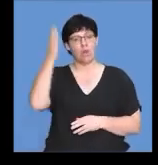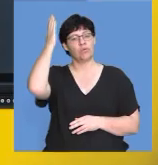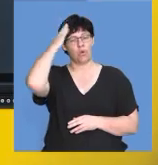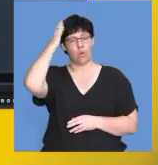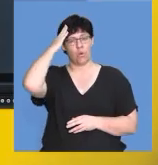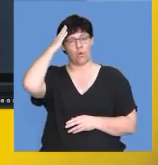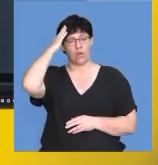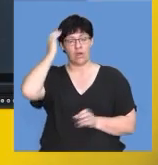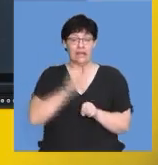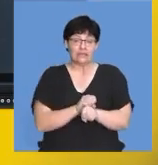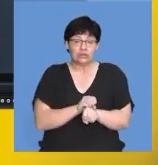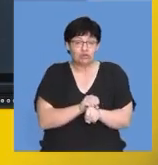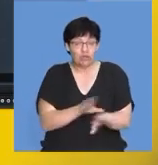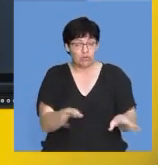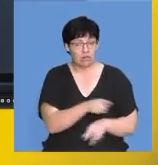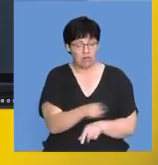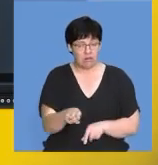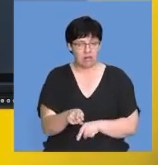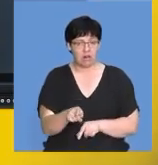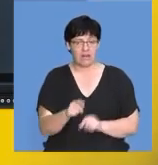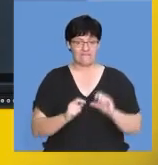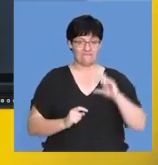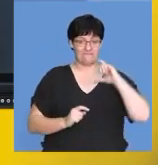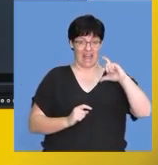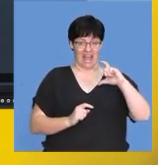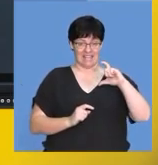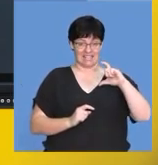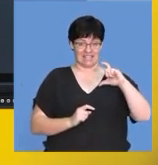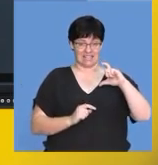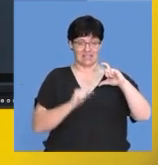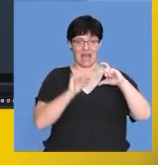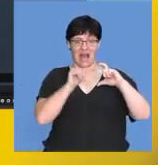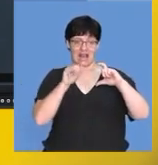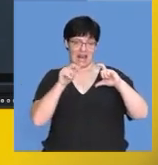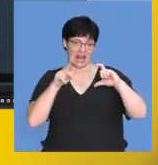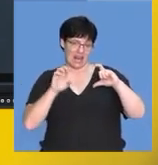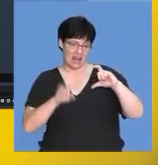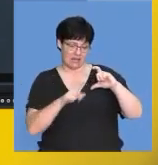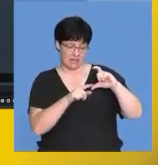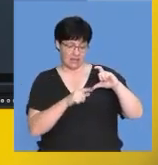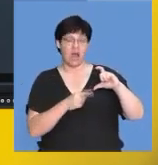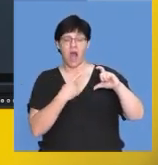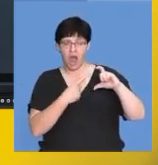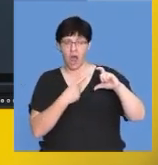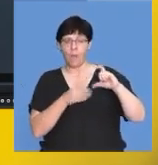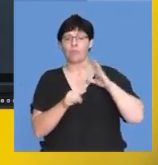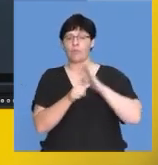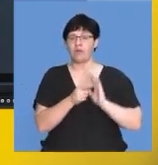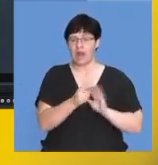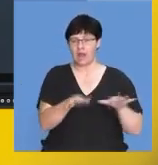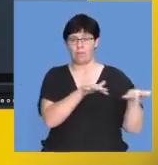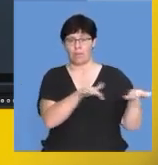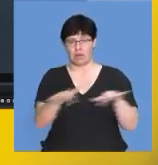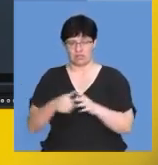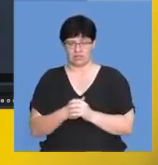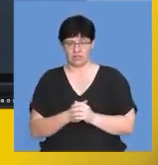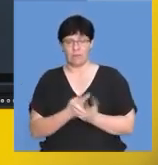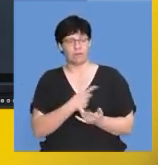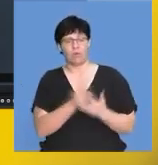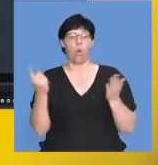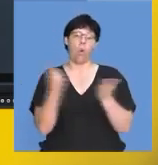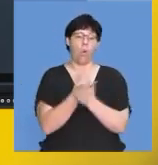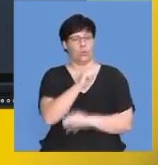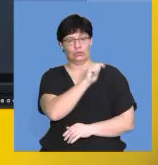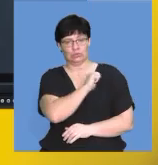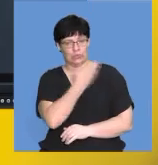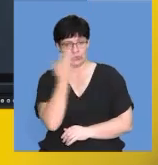that generally a dominant allele will be significantly predominant in the population. But that's not always